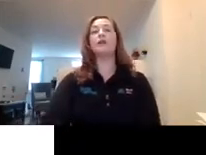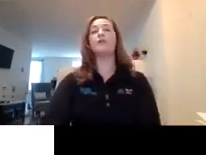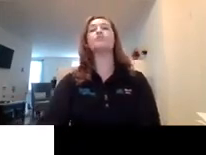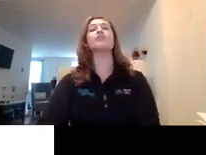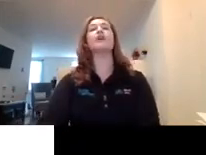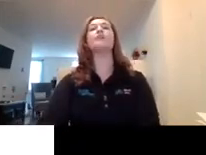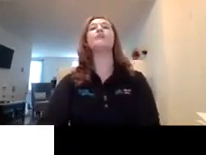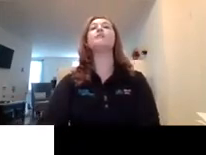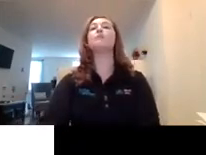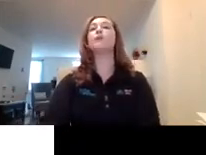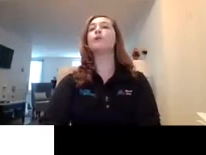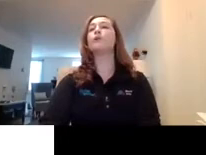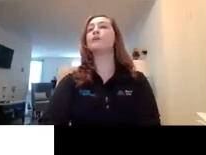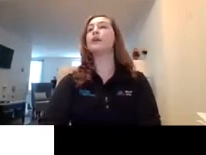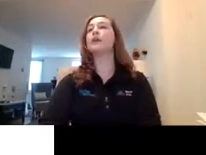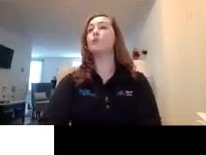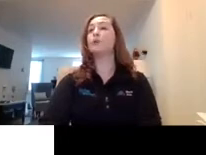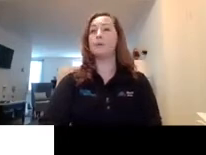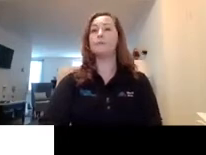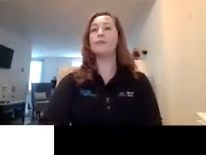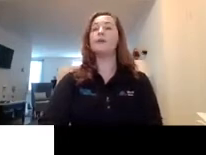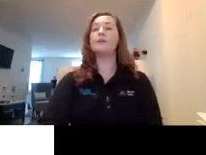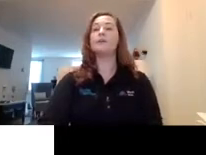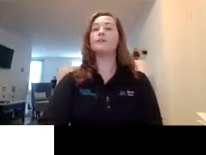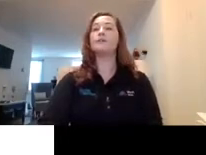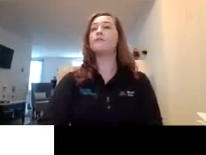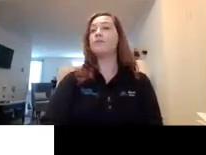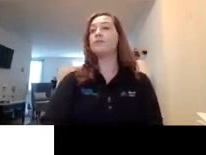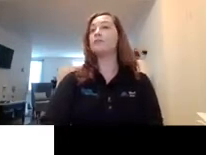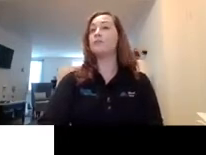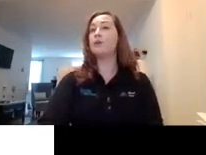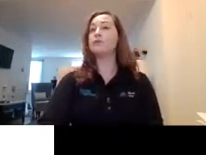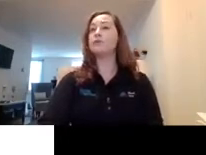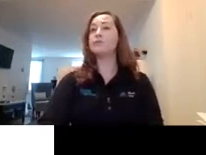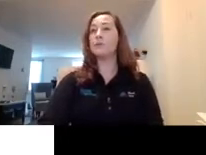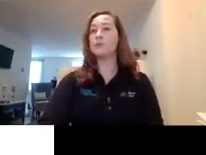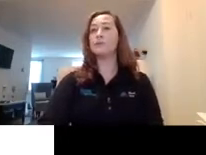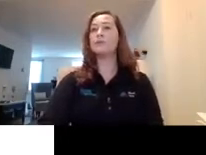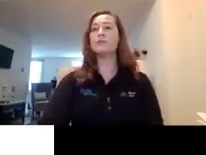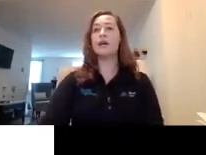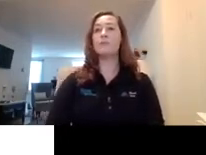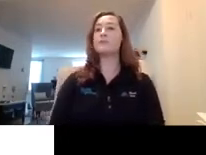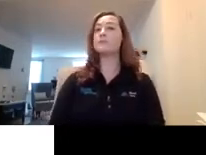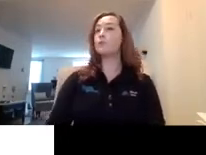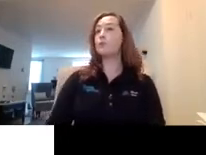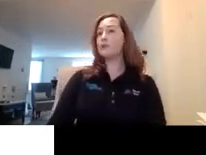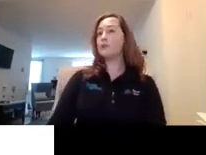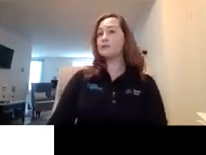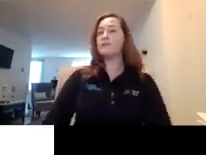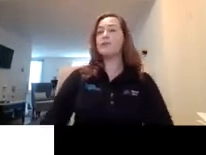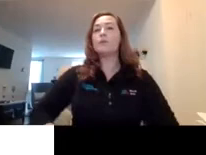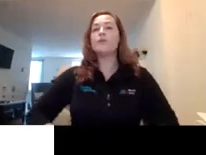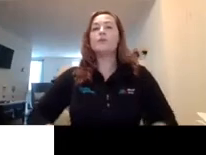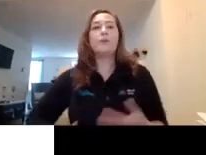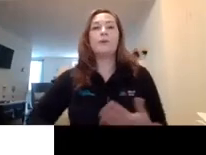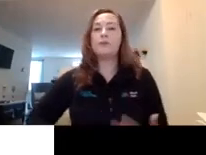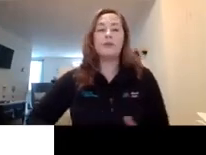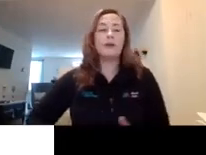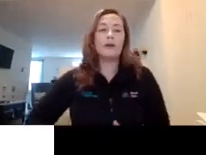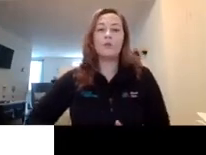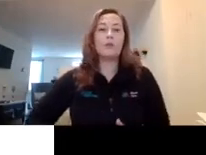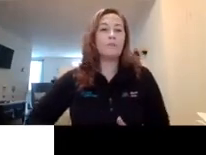team, Language Line, deploying equipment. These are video remote interpreters, iPads on wheels. We